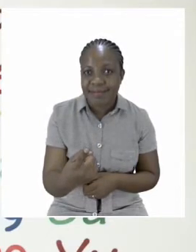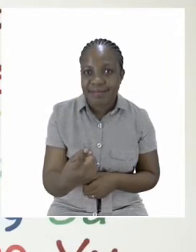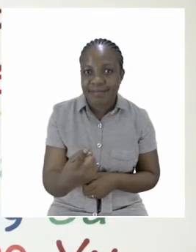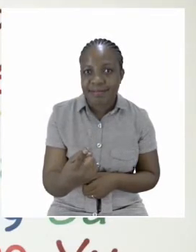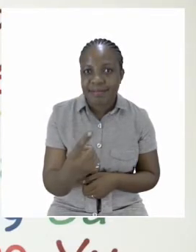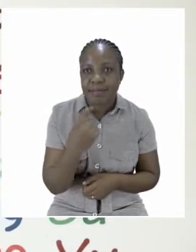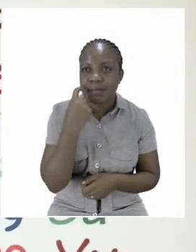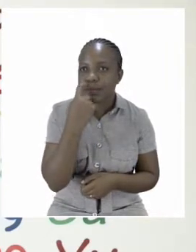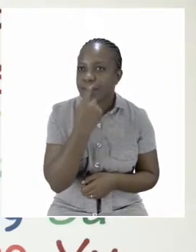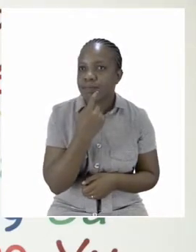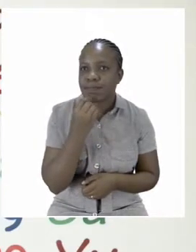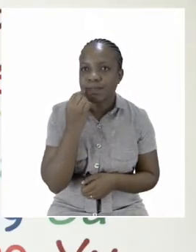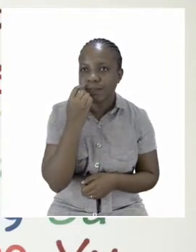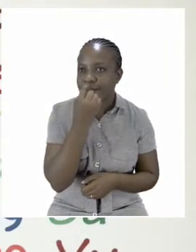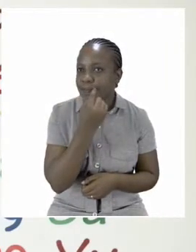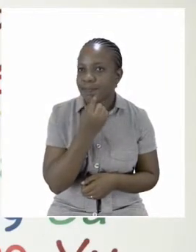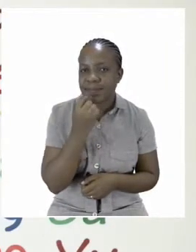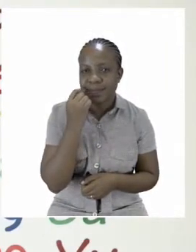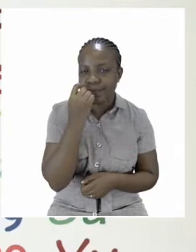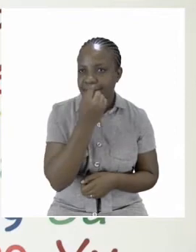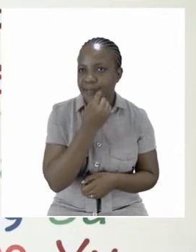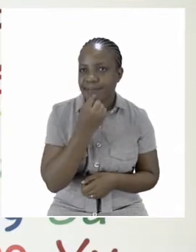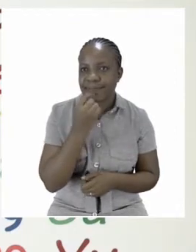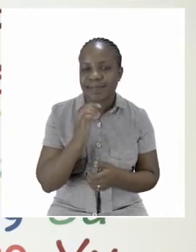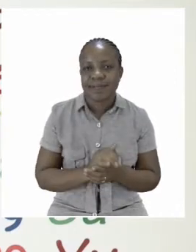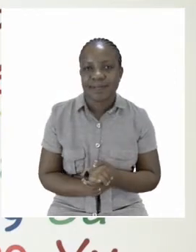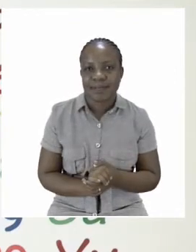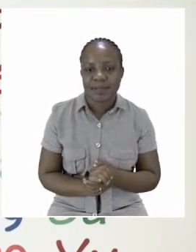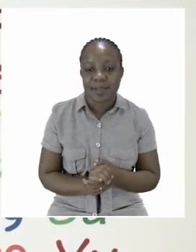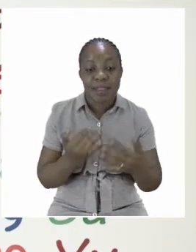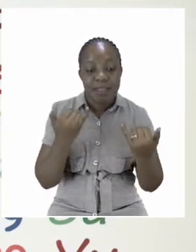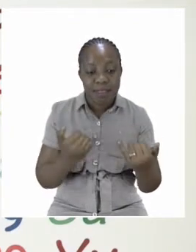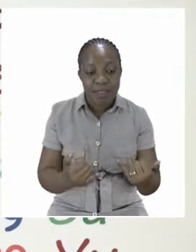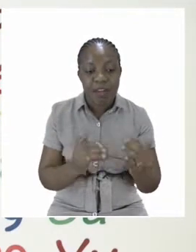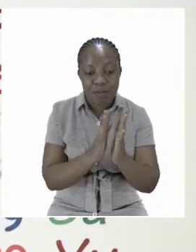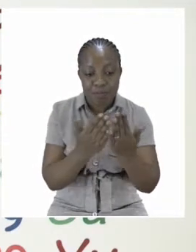mouth, mouth, mouth. Everyone, point to the